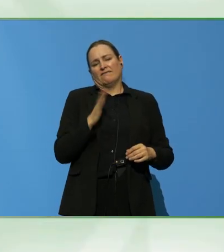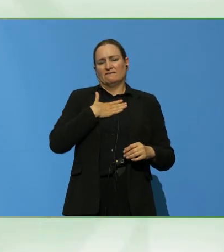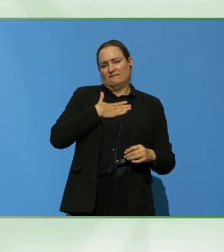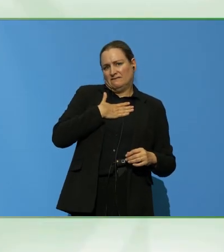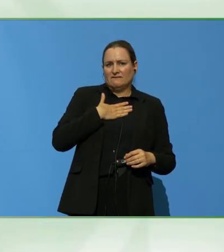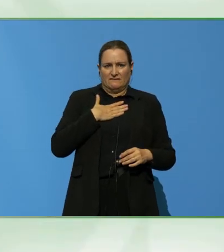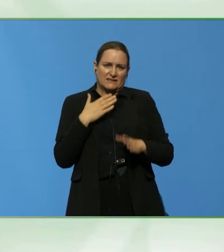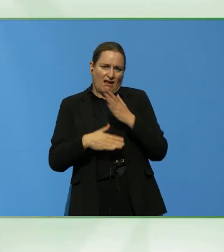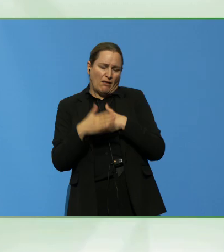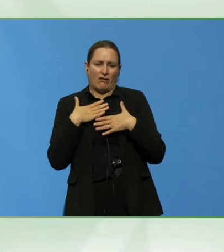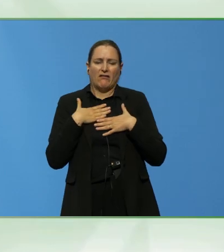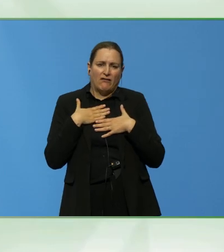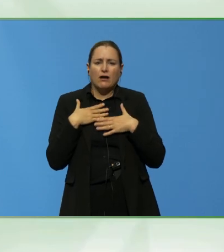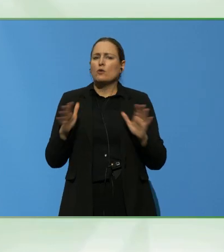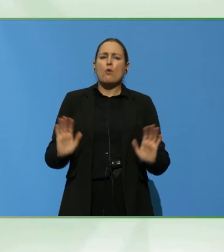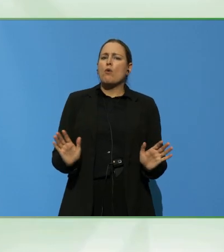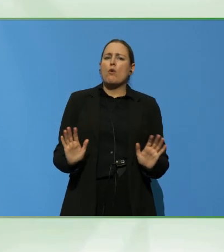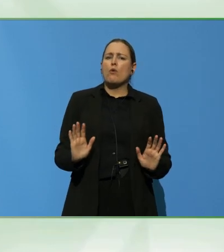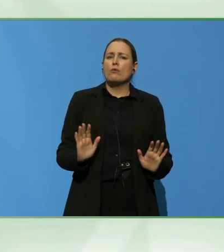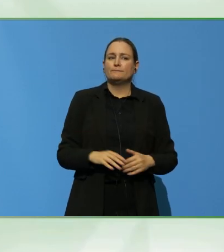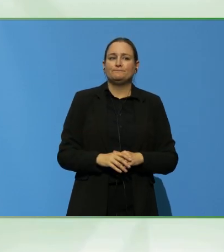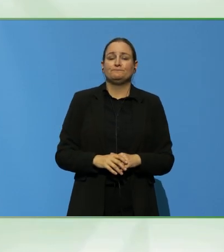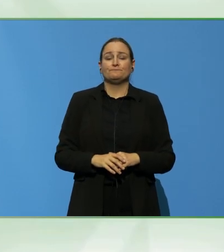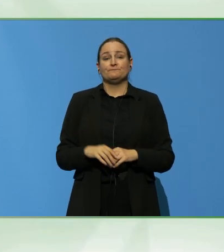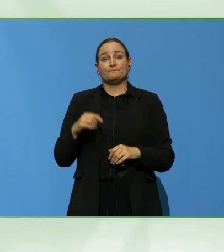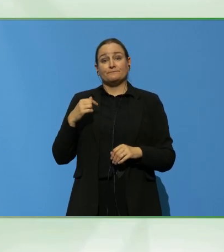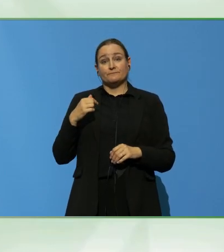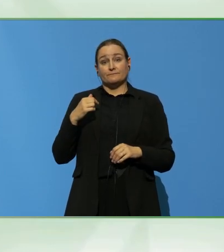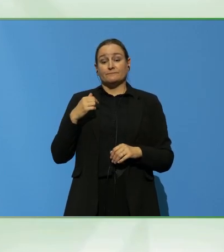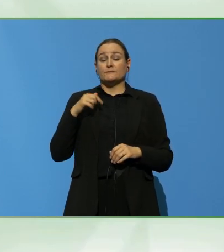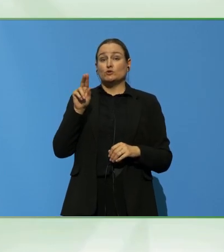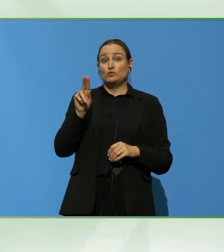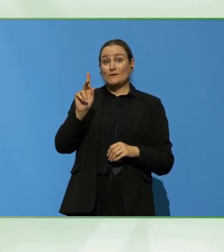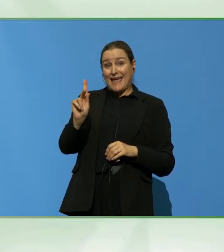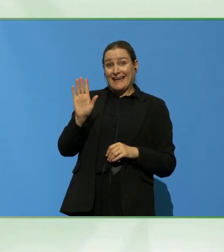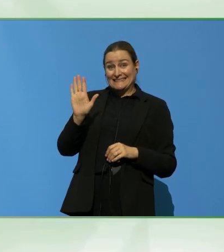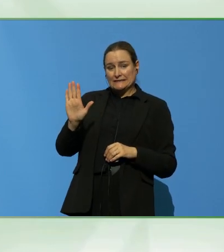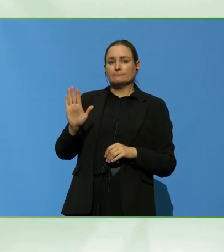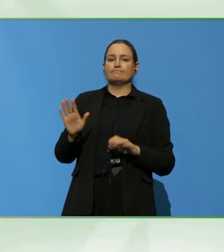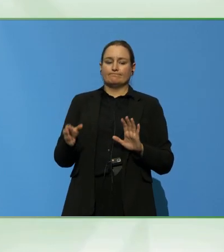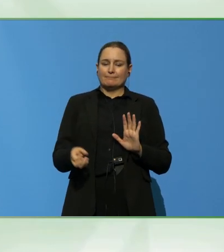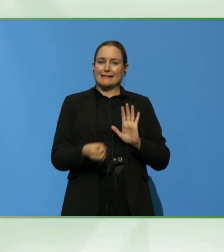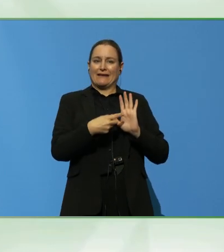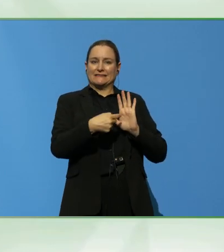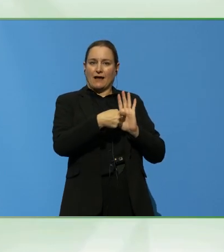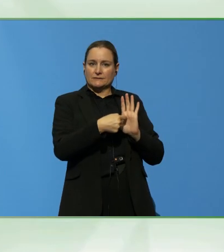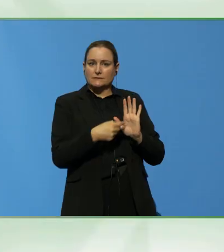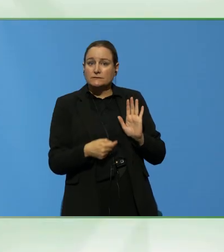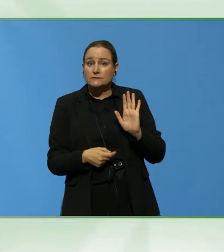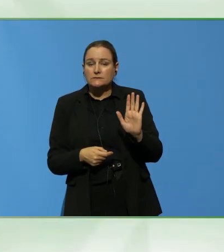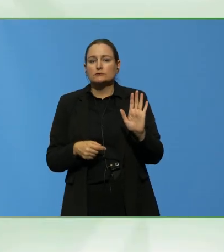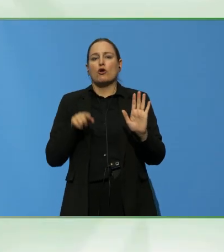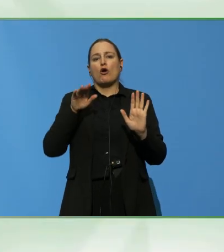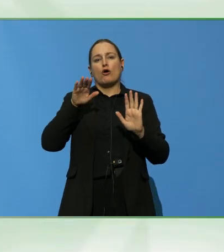Also, I was in LinkedIn's first ever UK TV advert, and it told the story of how I found my job as a